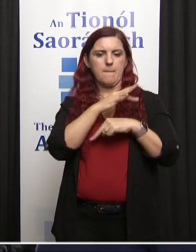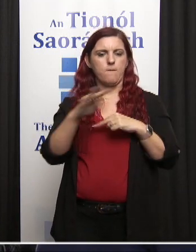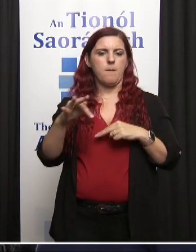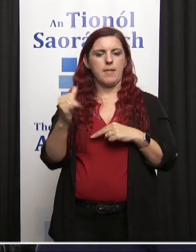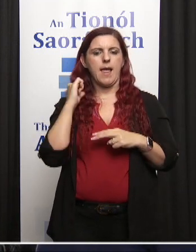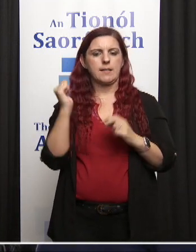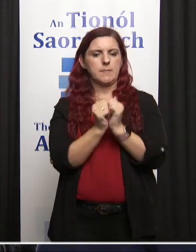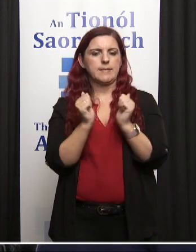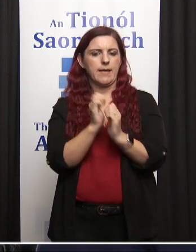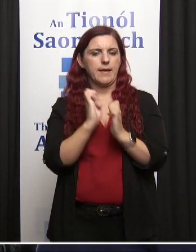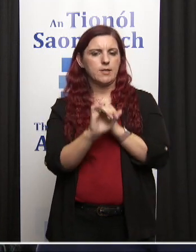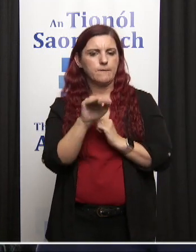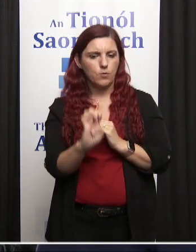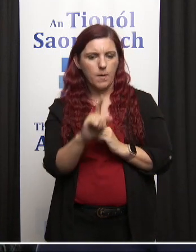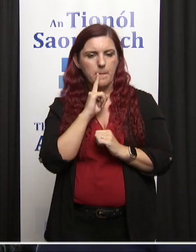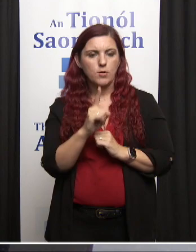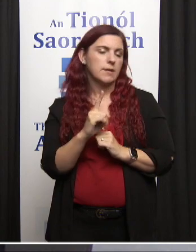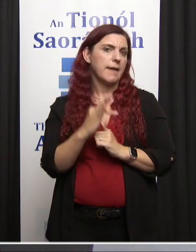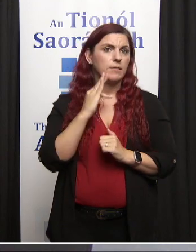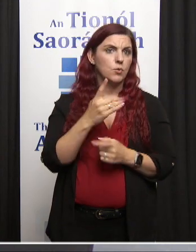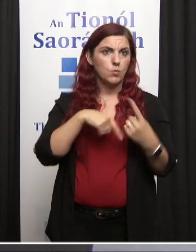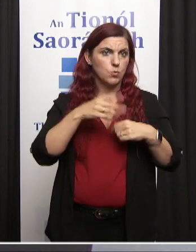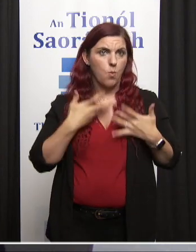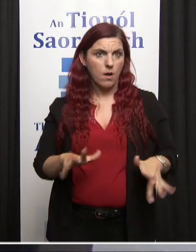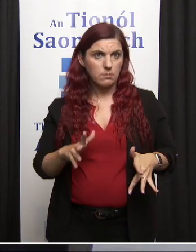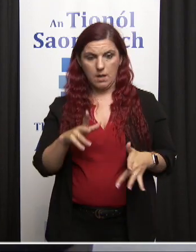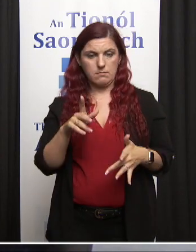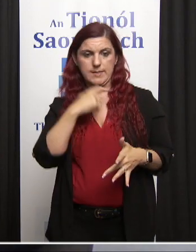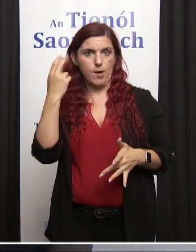at the end of June. But if it's not a runner, so be it.